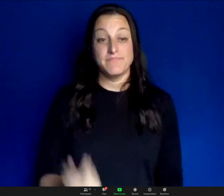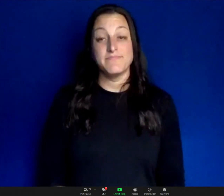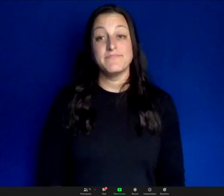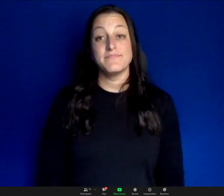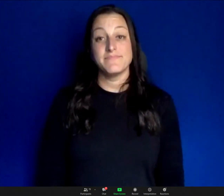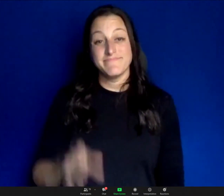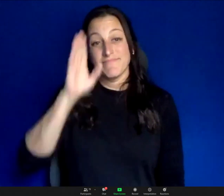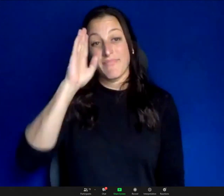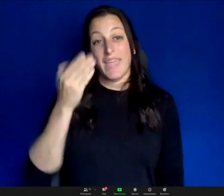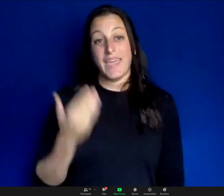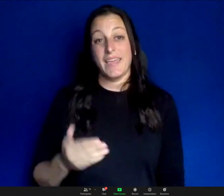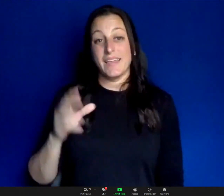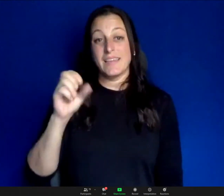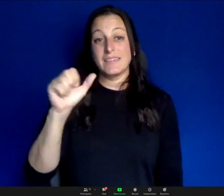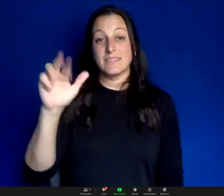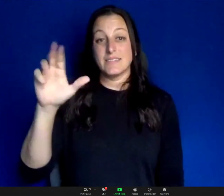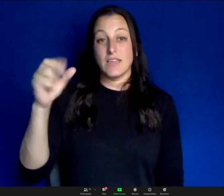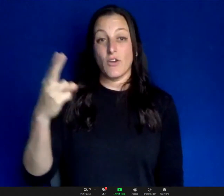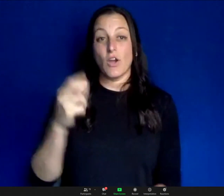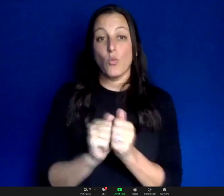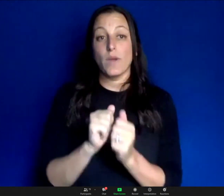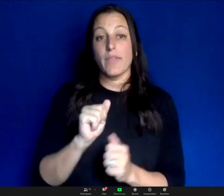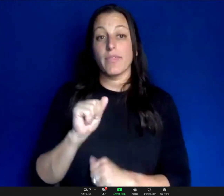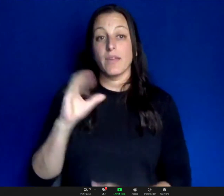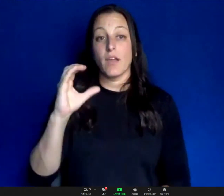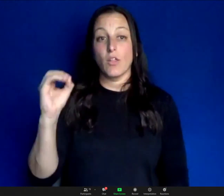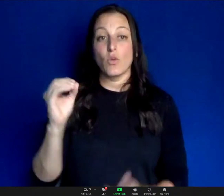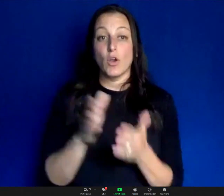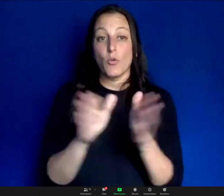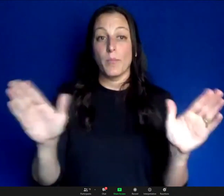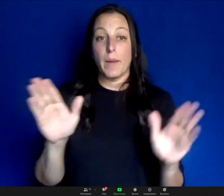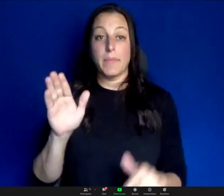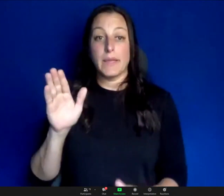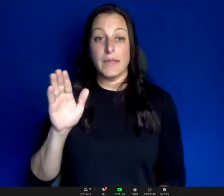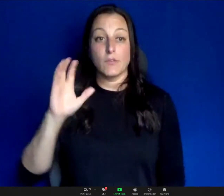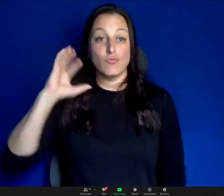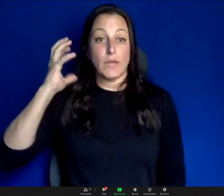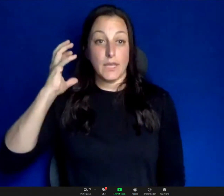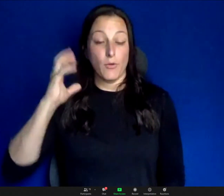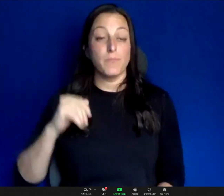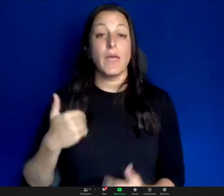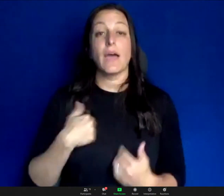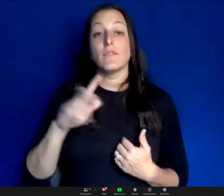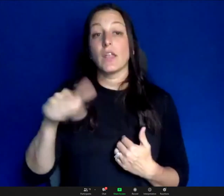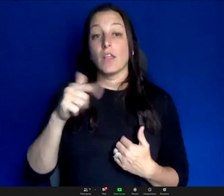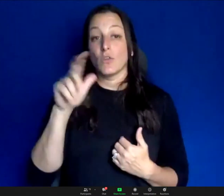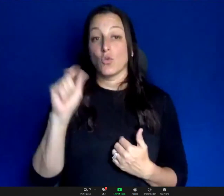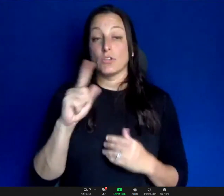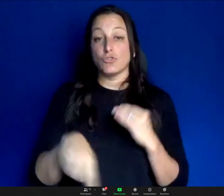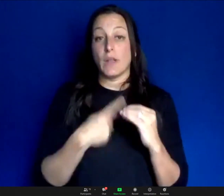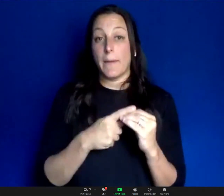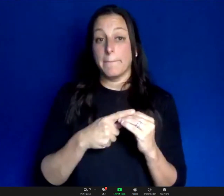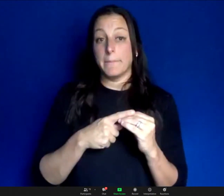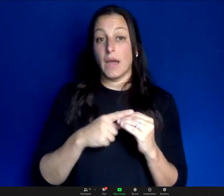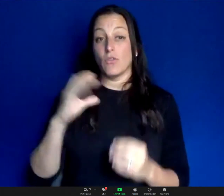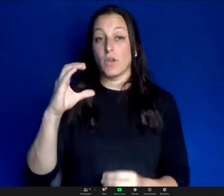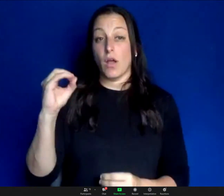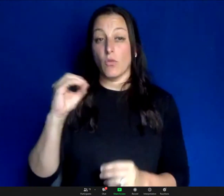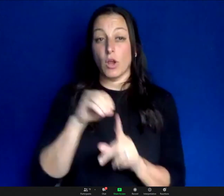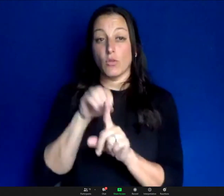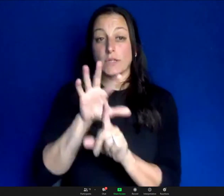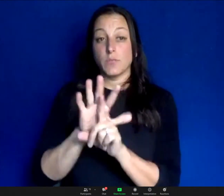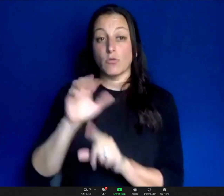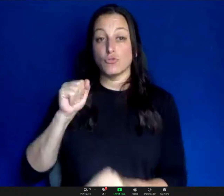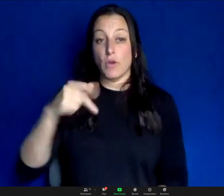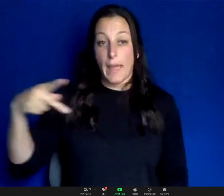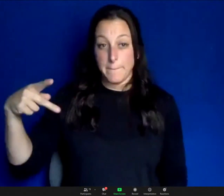Hi, this is Sarah Mulholland with Colorado Public Radio. I had another question about the Colorado Exposure app.